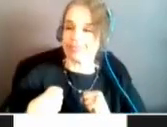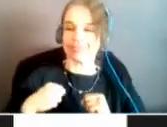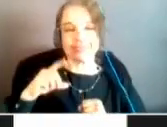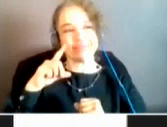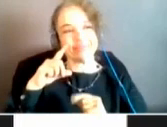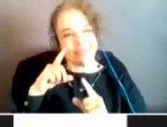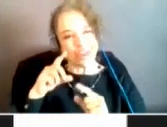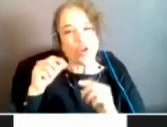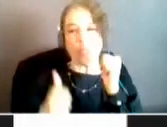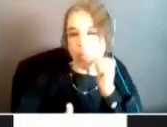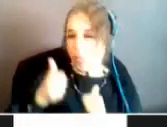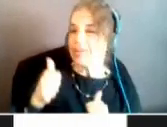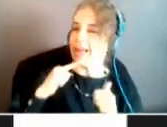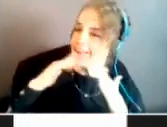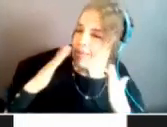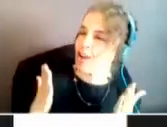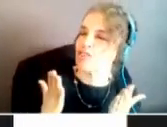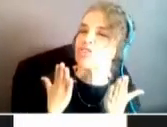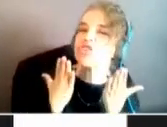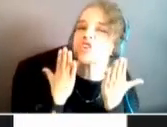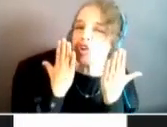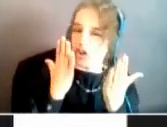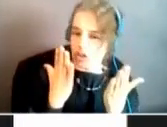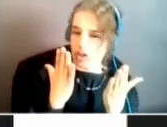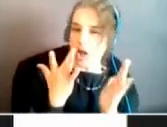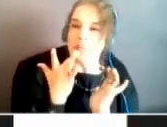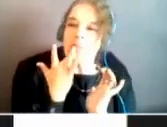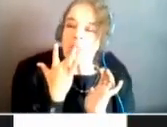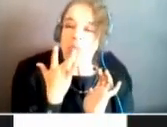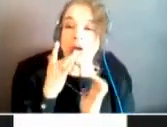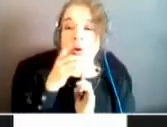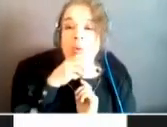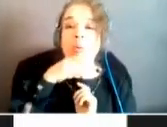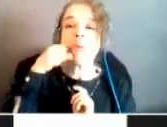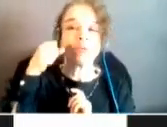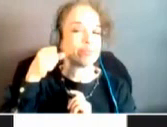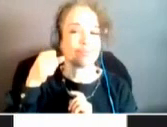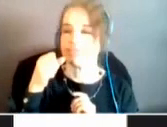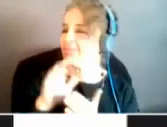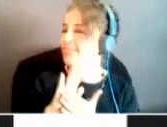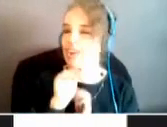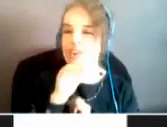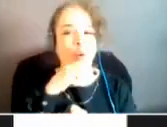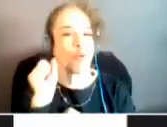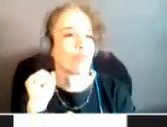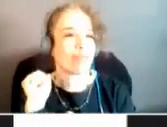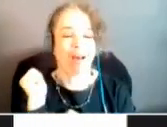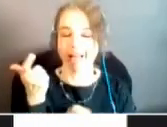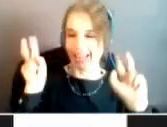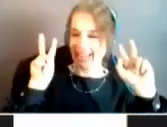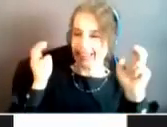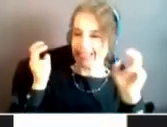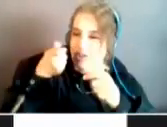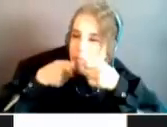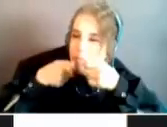discourse, which suggests that the preferred way of being old is not to be old at all, but